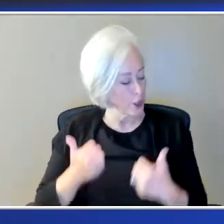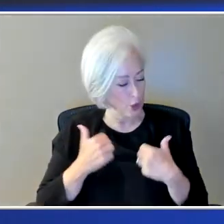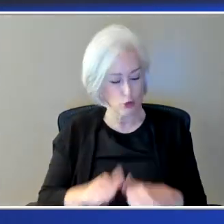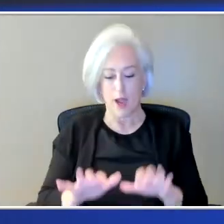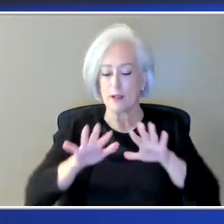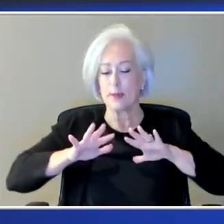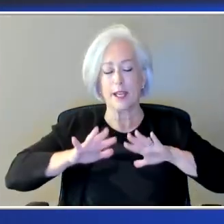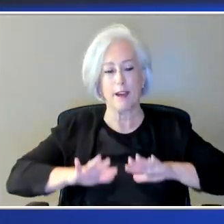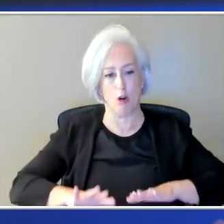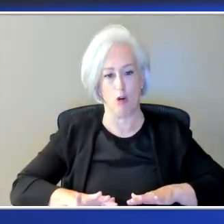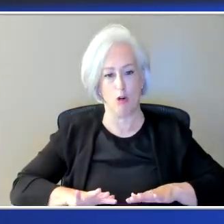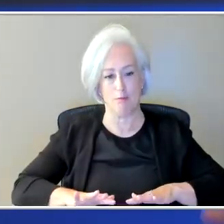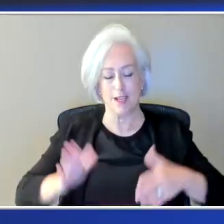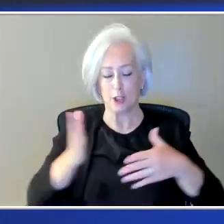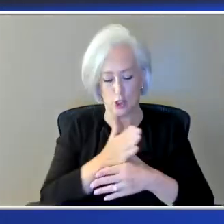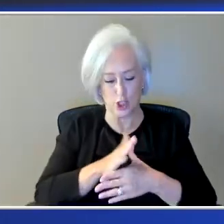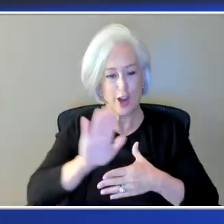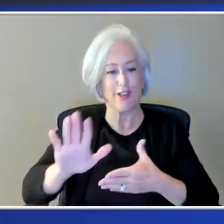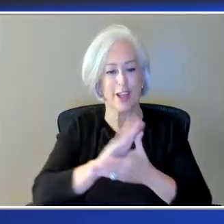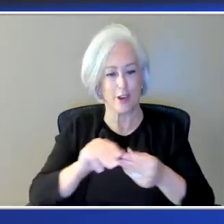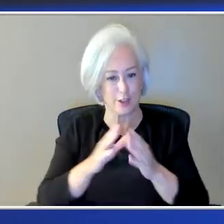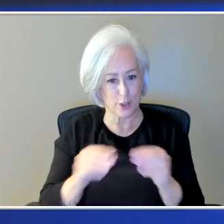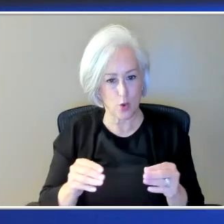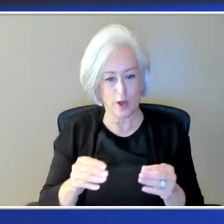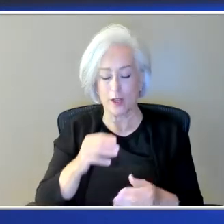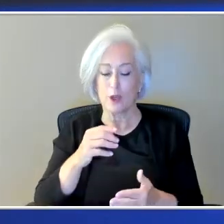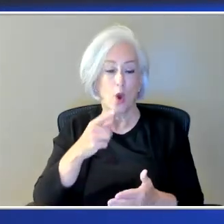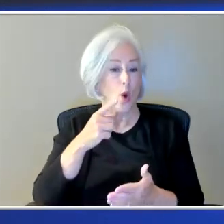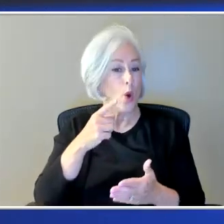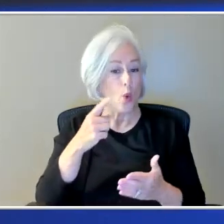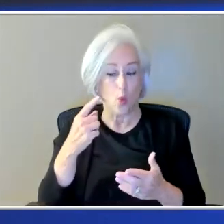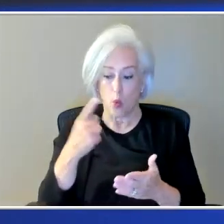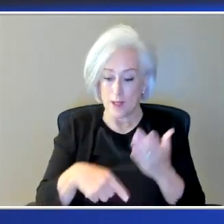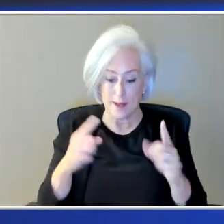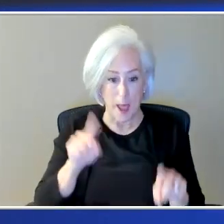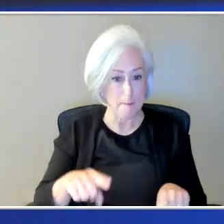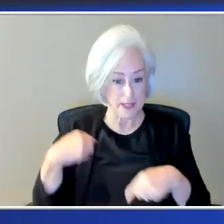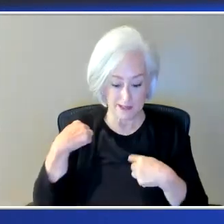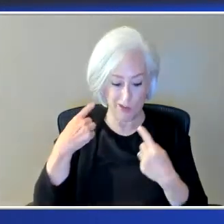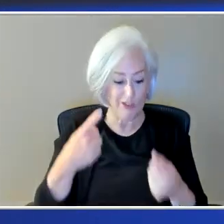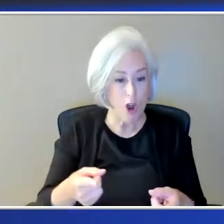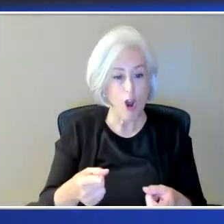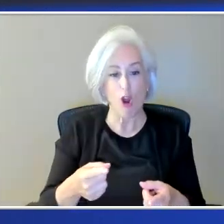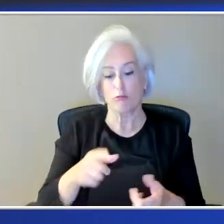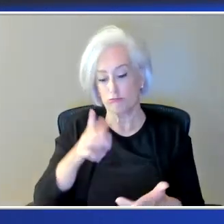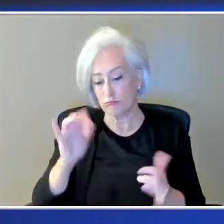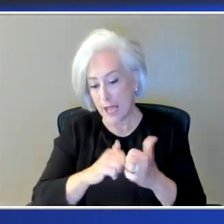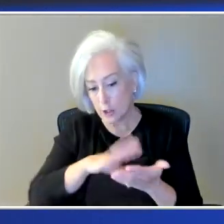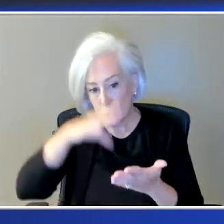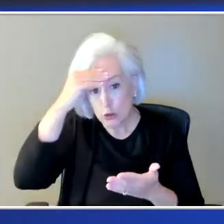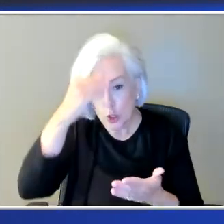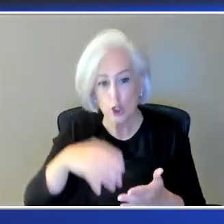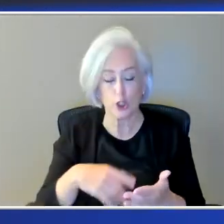share their story. Where have you been? What has done? How'd you find out about it? And you're putting a timeline together. And just listening